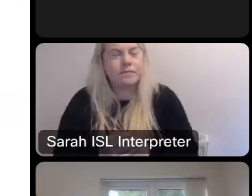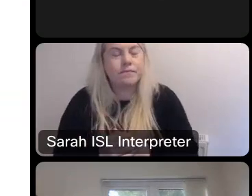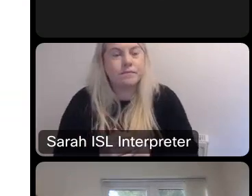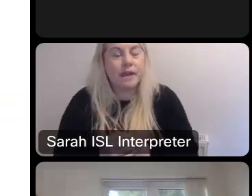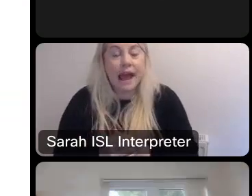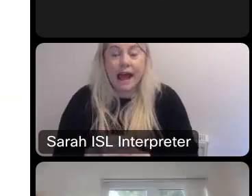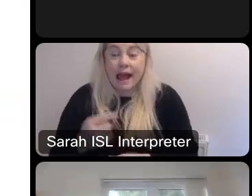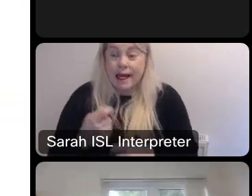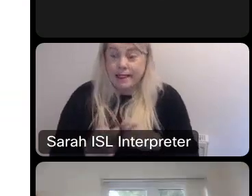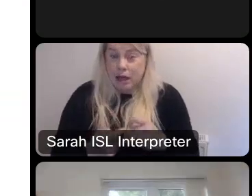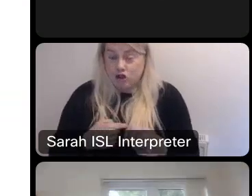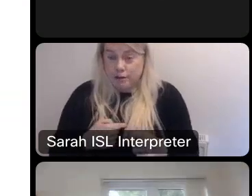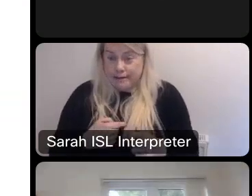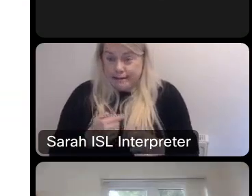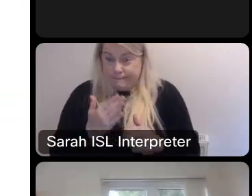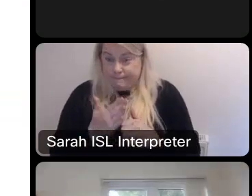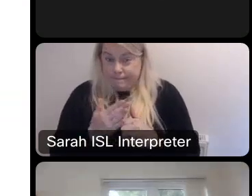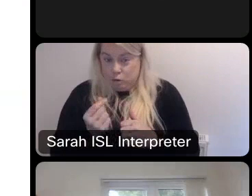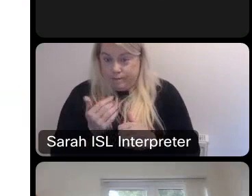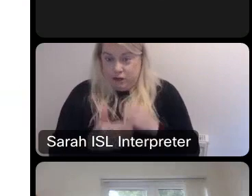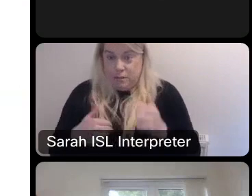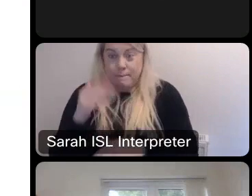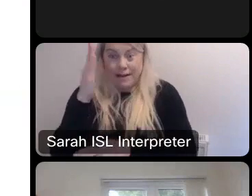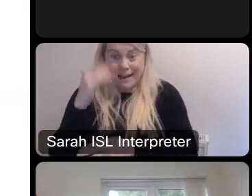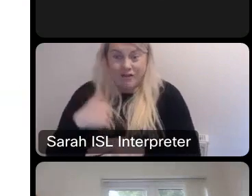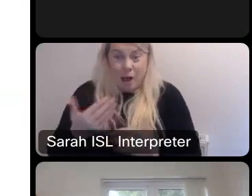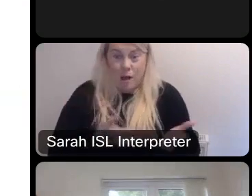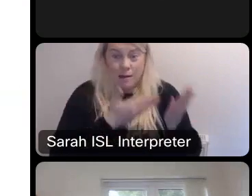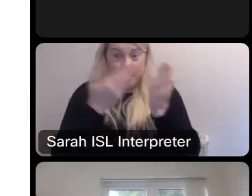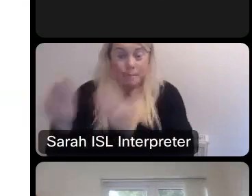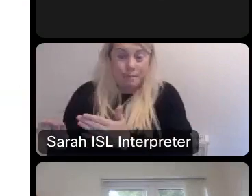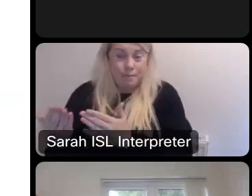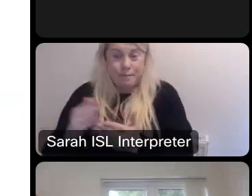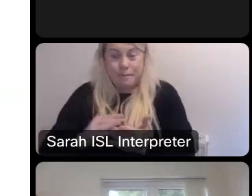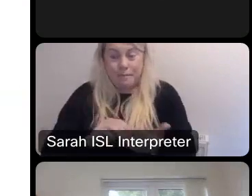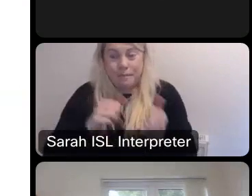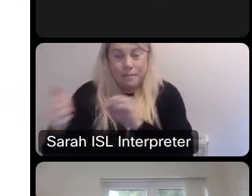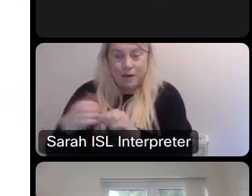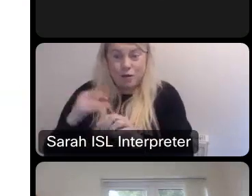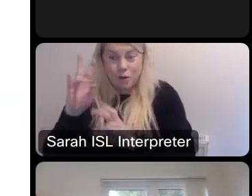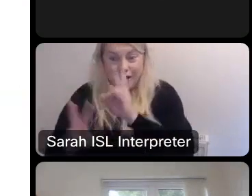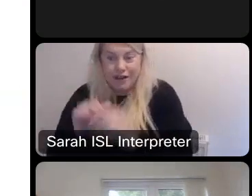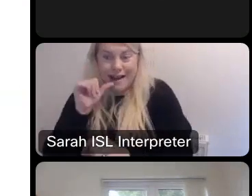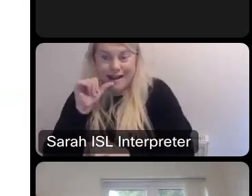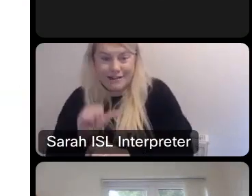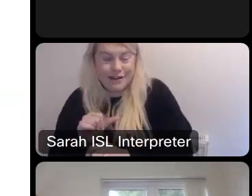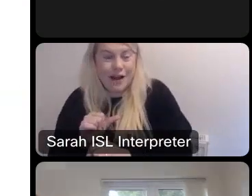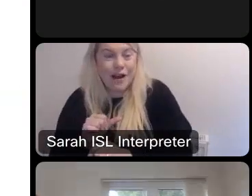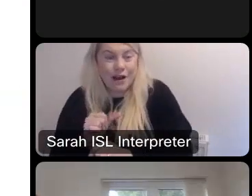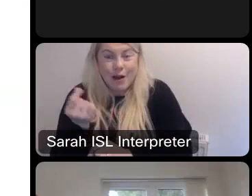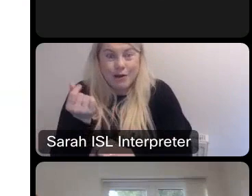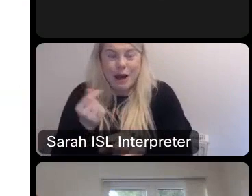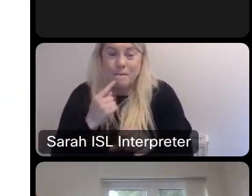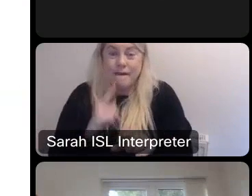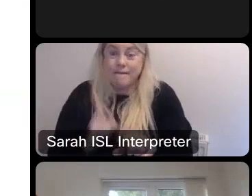very quickly, as we come to the end of the presentation and I hand over to my colleagues for questions and answers. I mean,